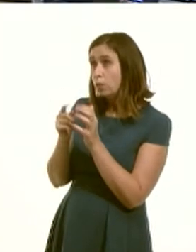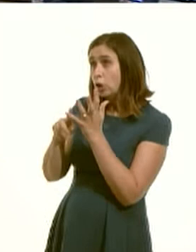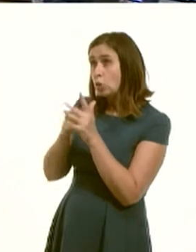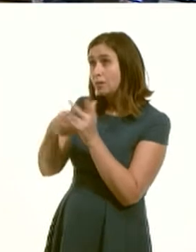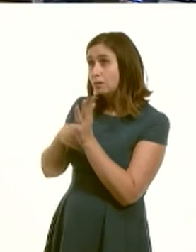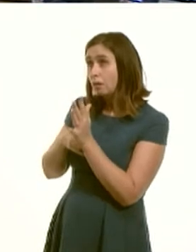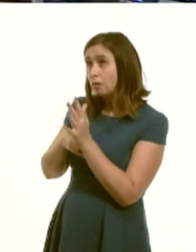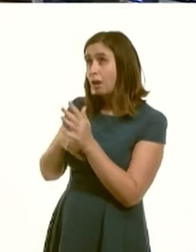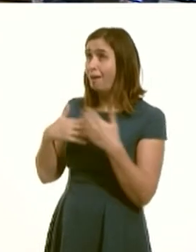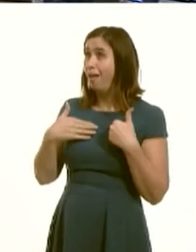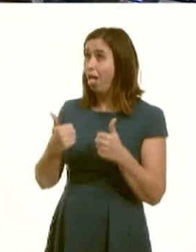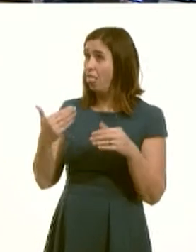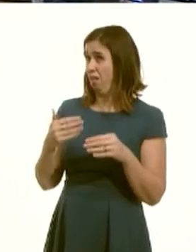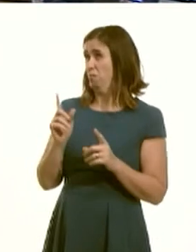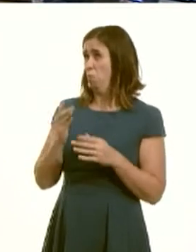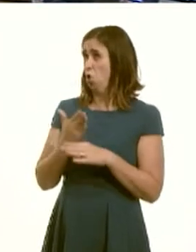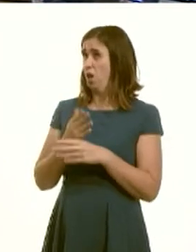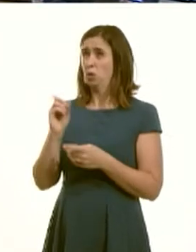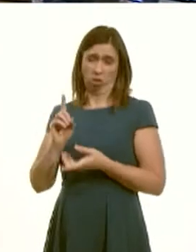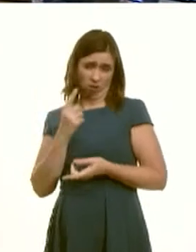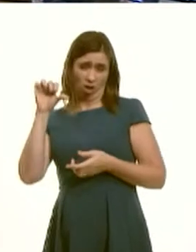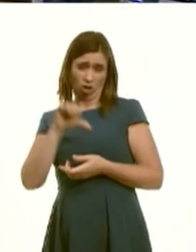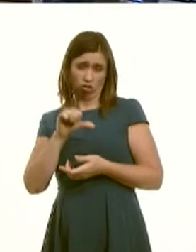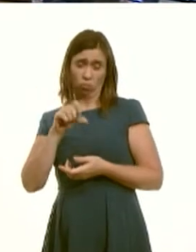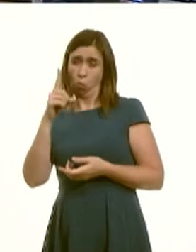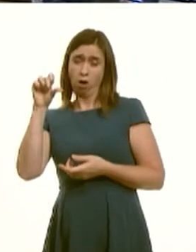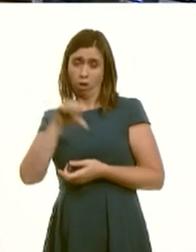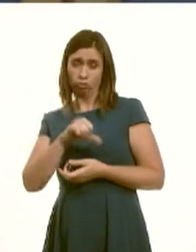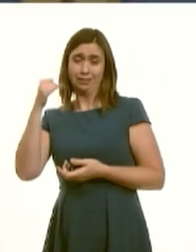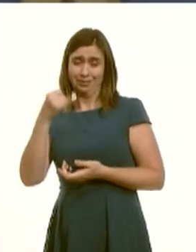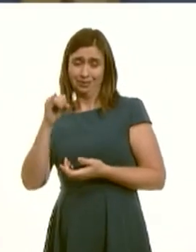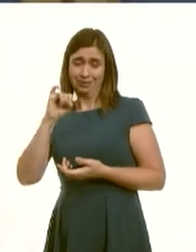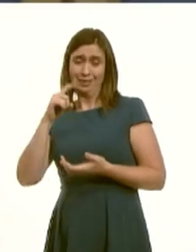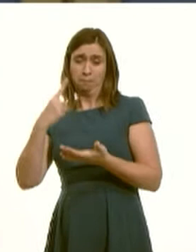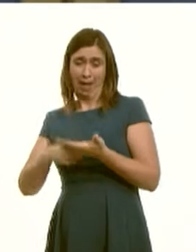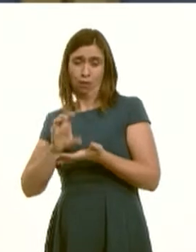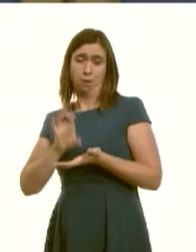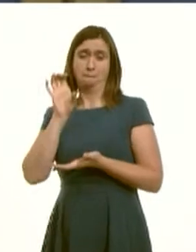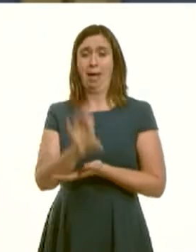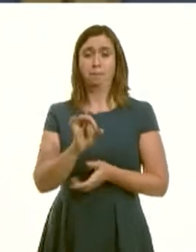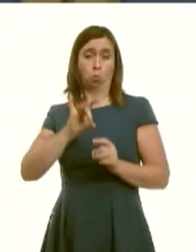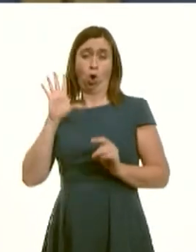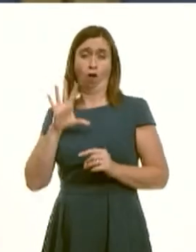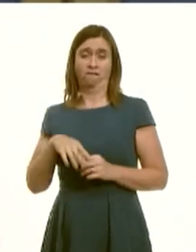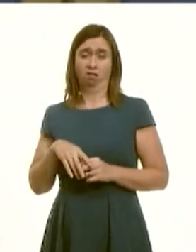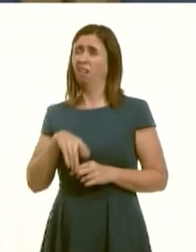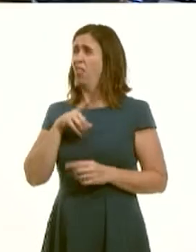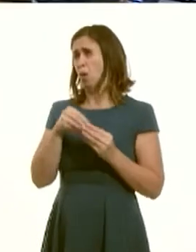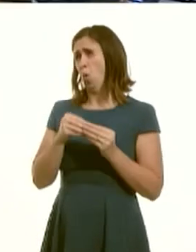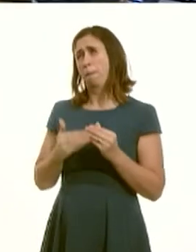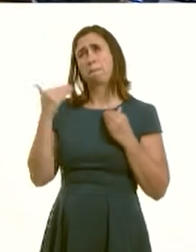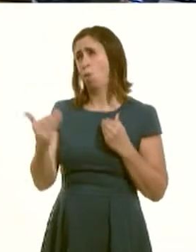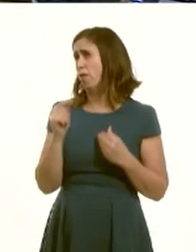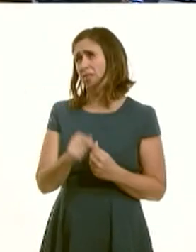our health workers are worth more than the one-off £160 payment that's being offered to them by this government? Well, first of